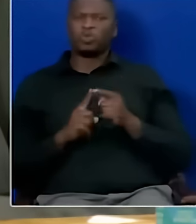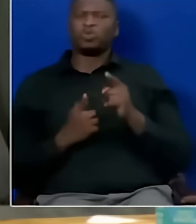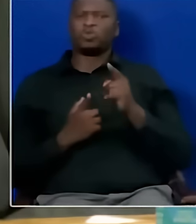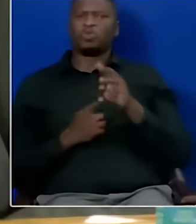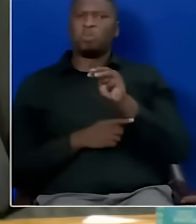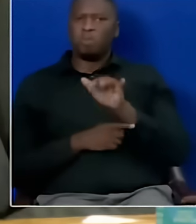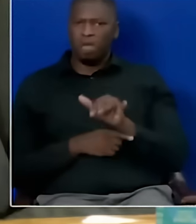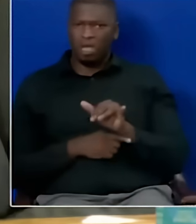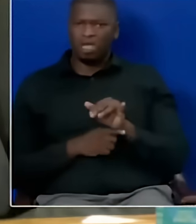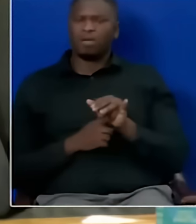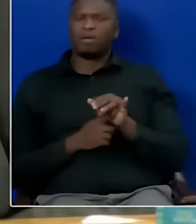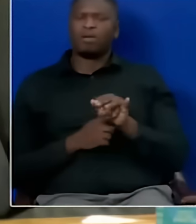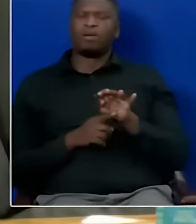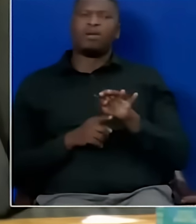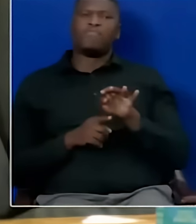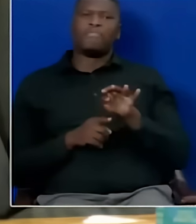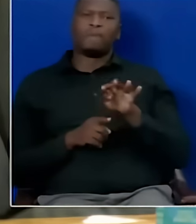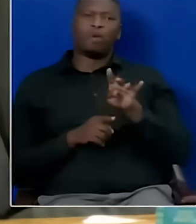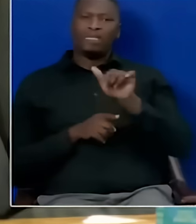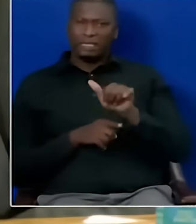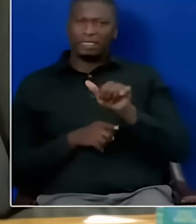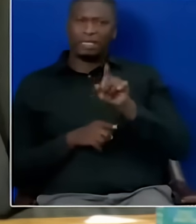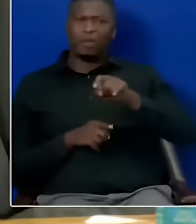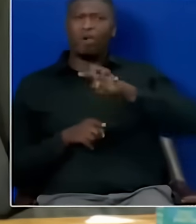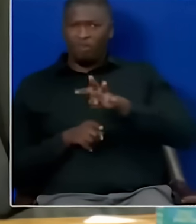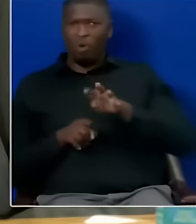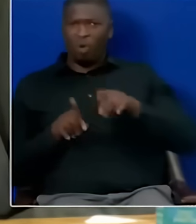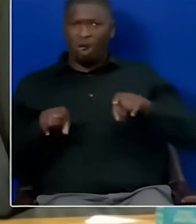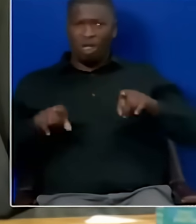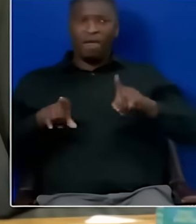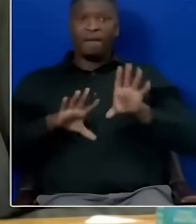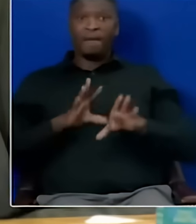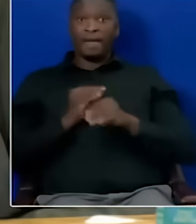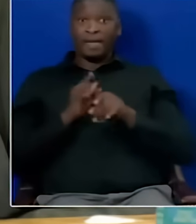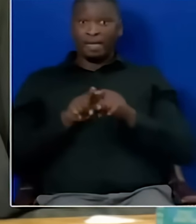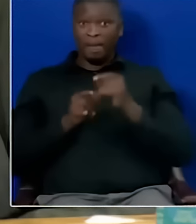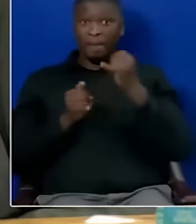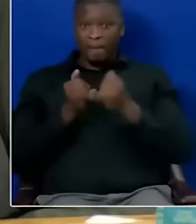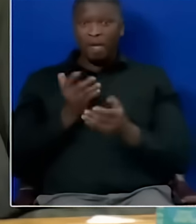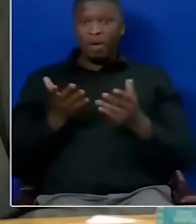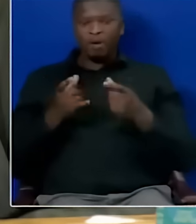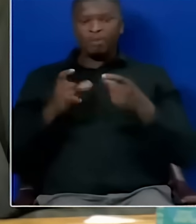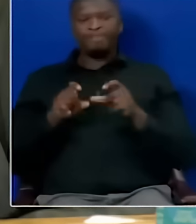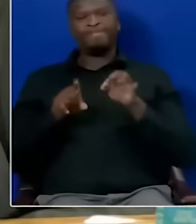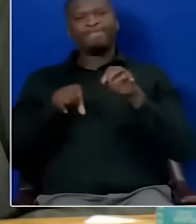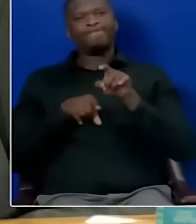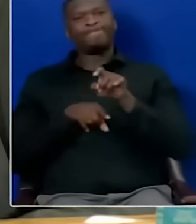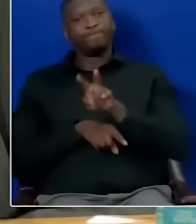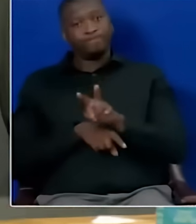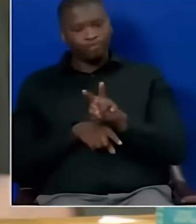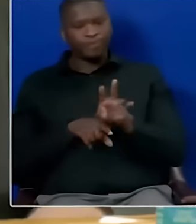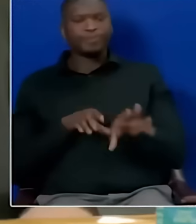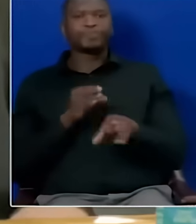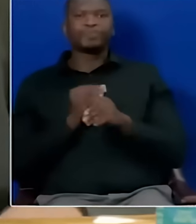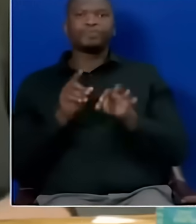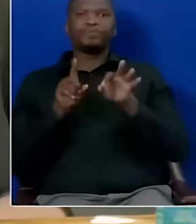13.6. In fact, you've got the same mistake at paragraphs 13.2 and 13.3 on